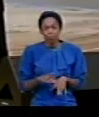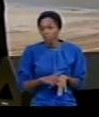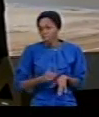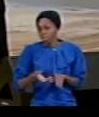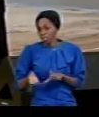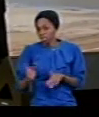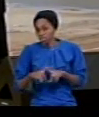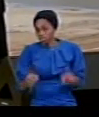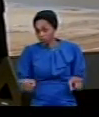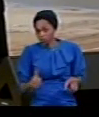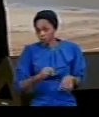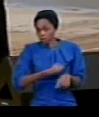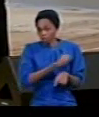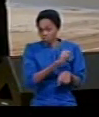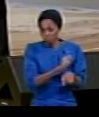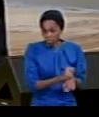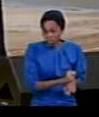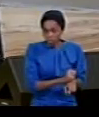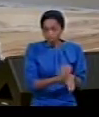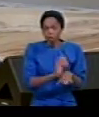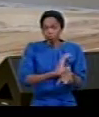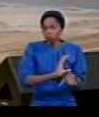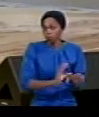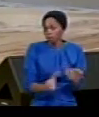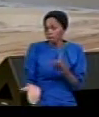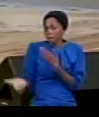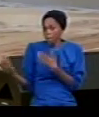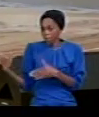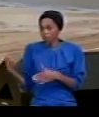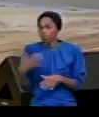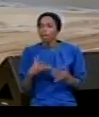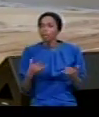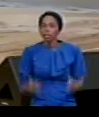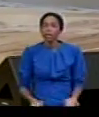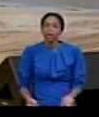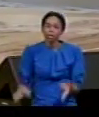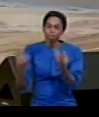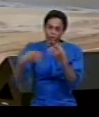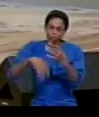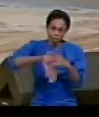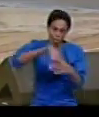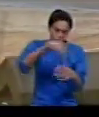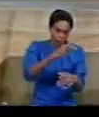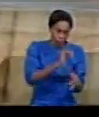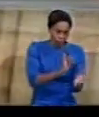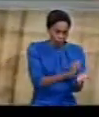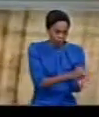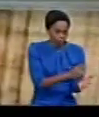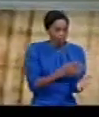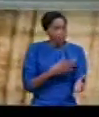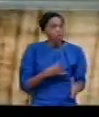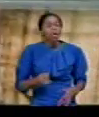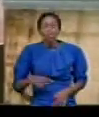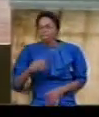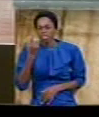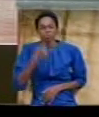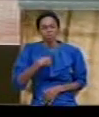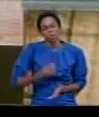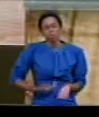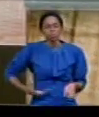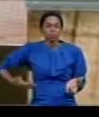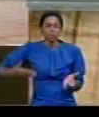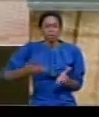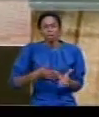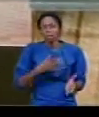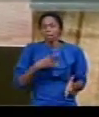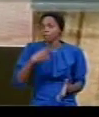particular traditional church before, and now he comes out of there and he claims to be born again. He